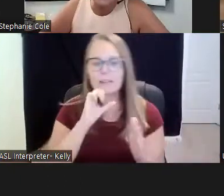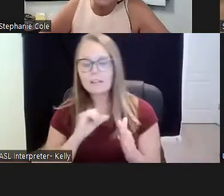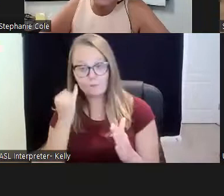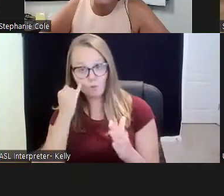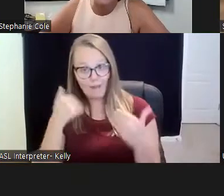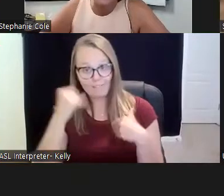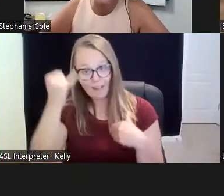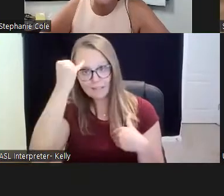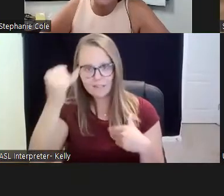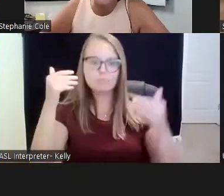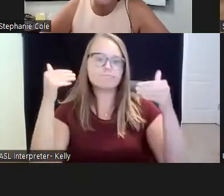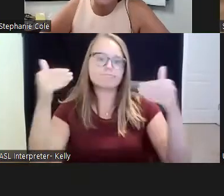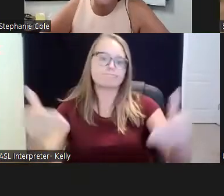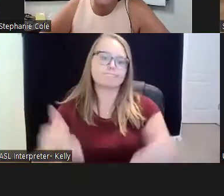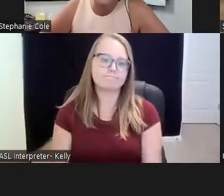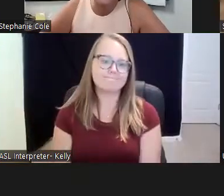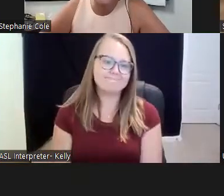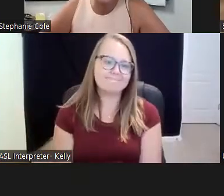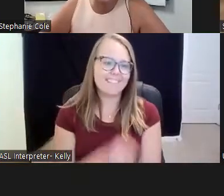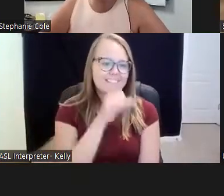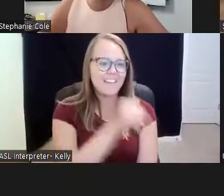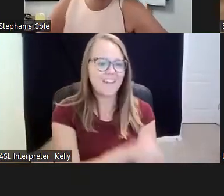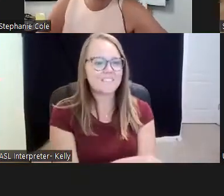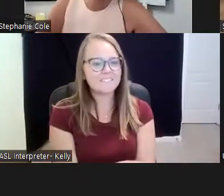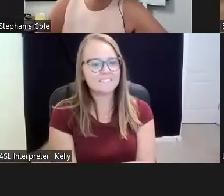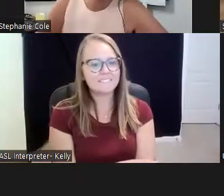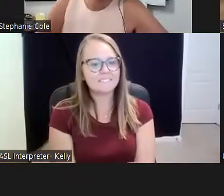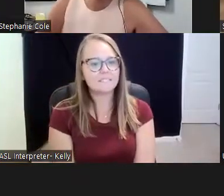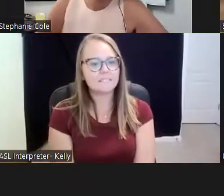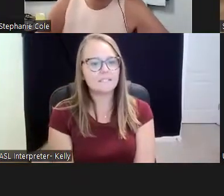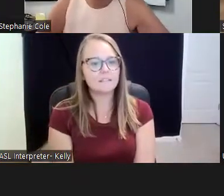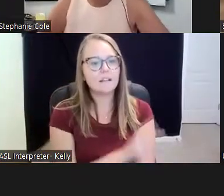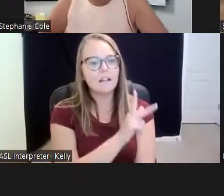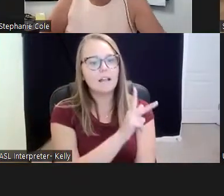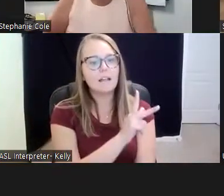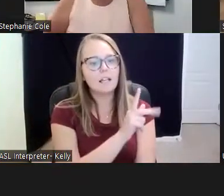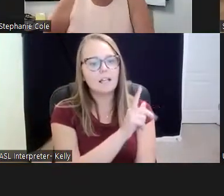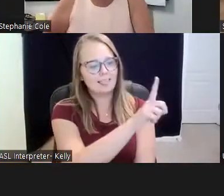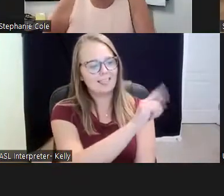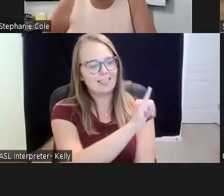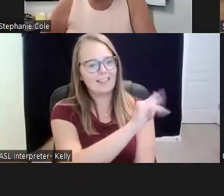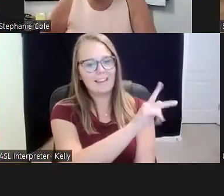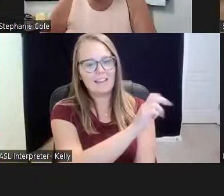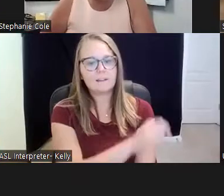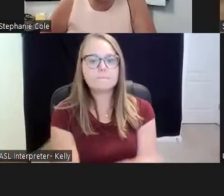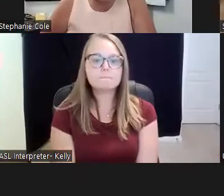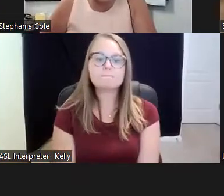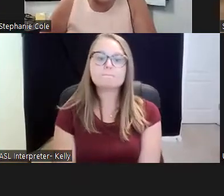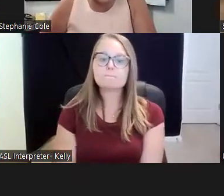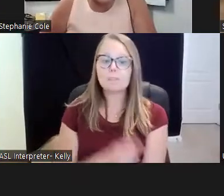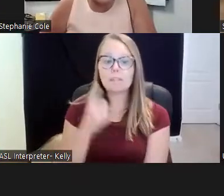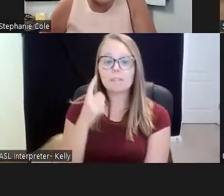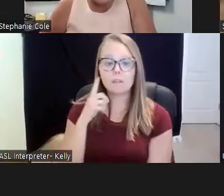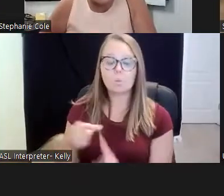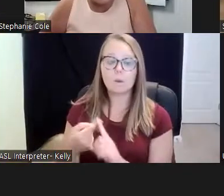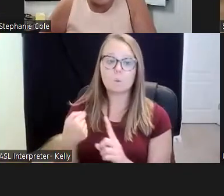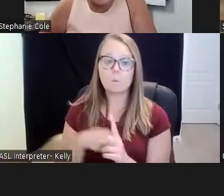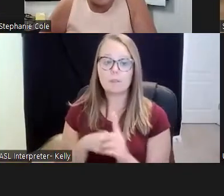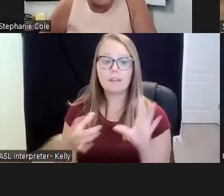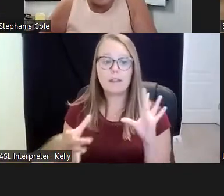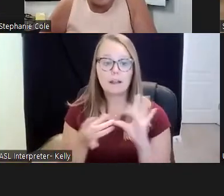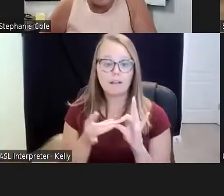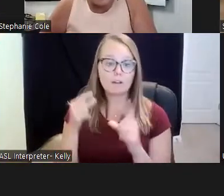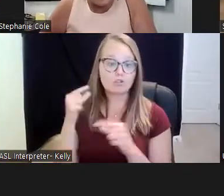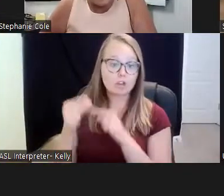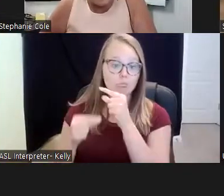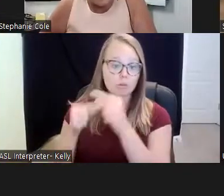for it. I love it. Thank you. And Lika. I think when we're connecting generations,